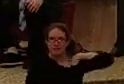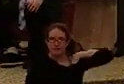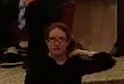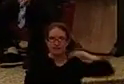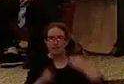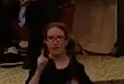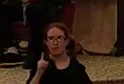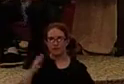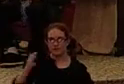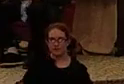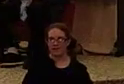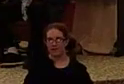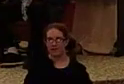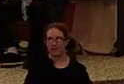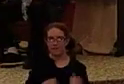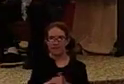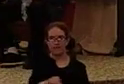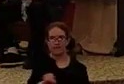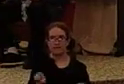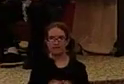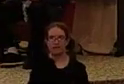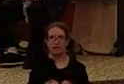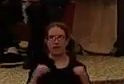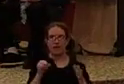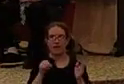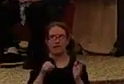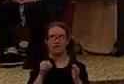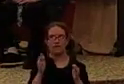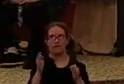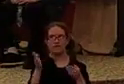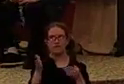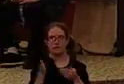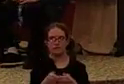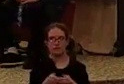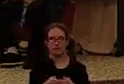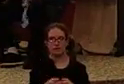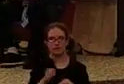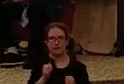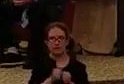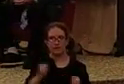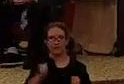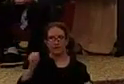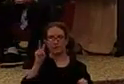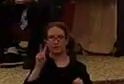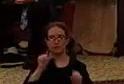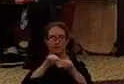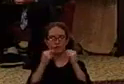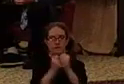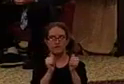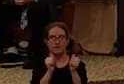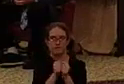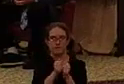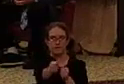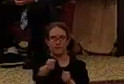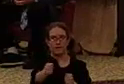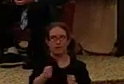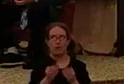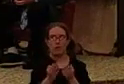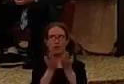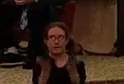and one side of us gets killed, I'll still have some of y'all. He divides them into two groups and sends them ahead with